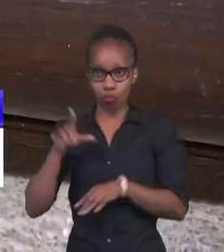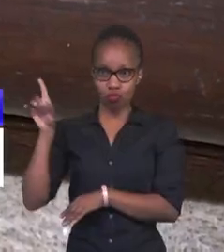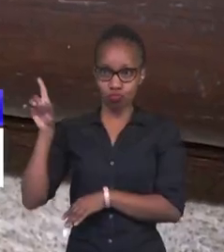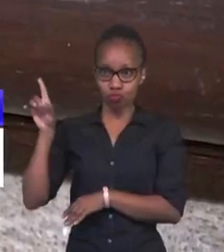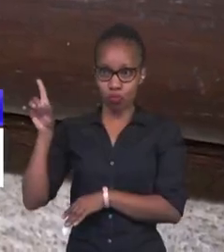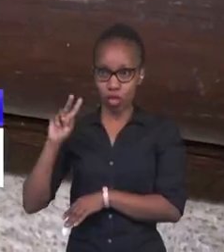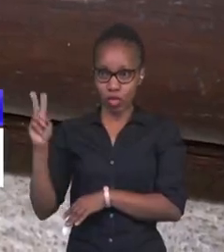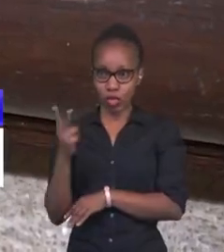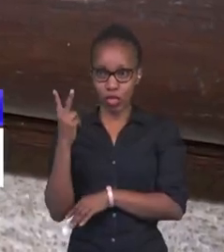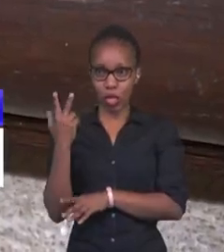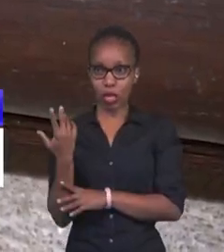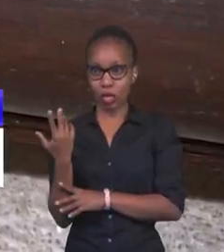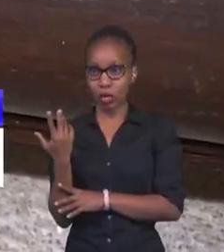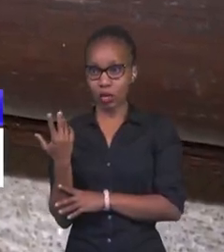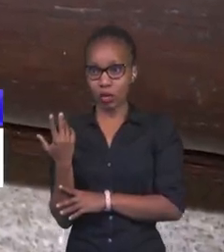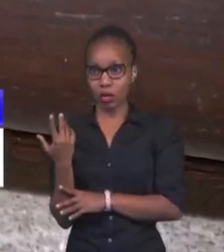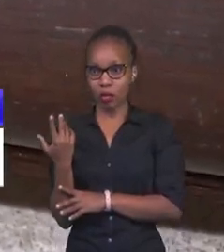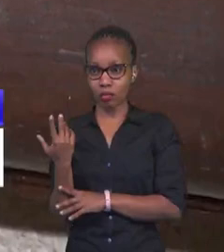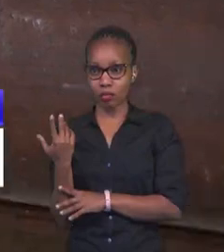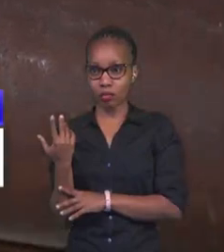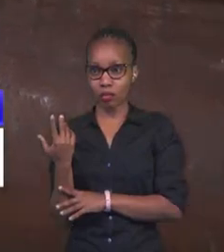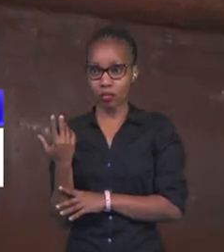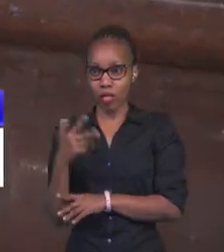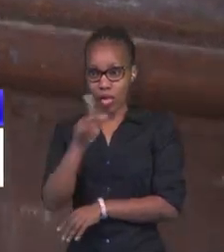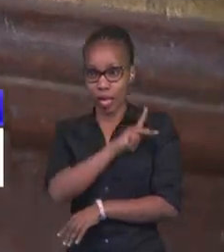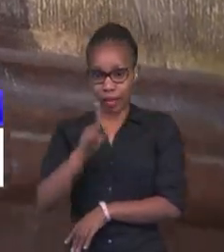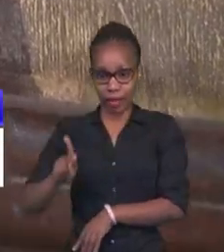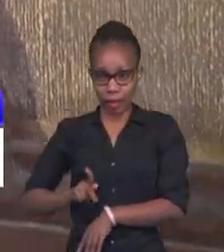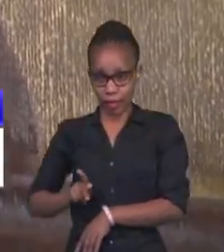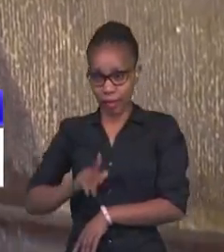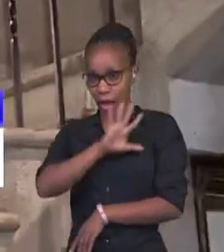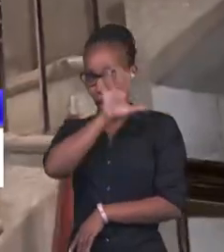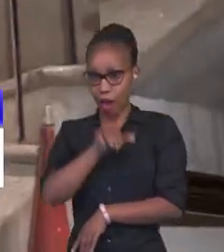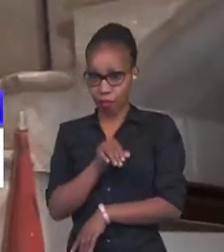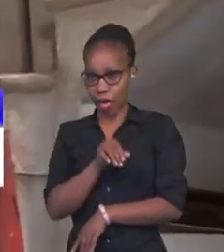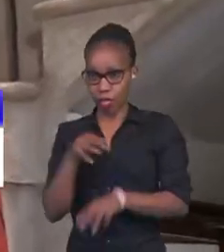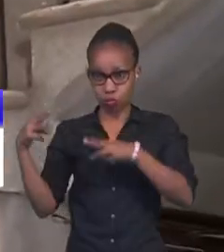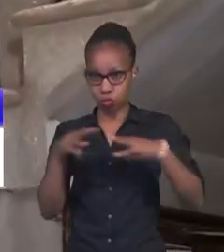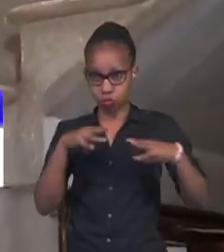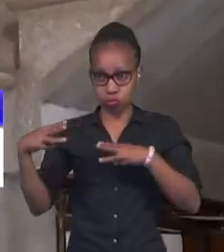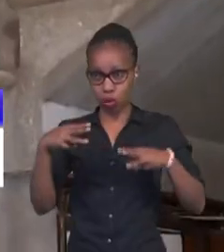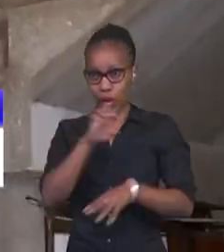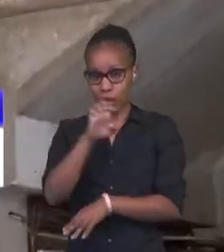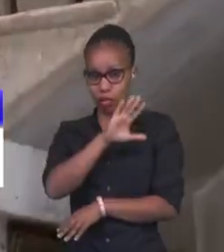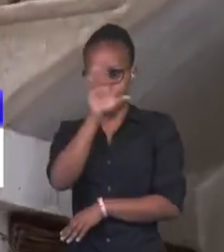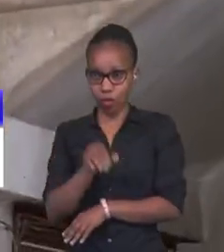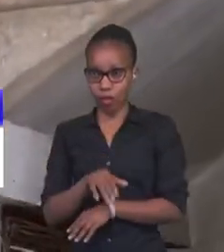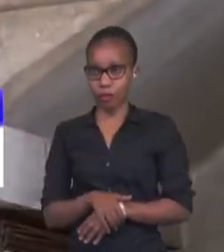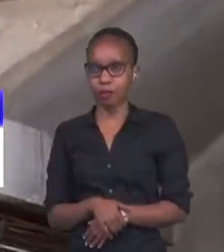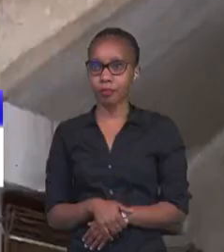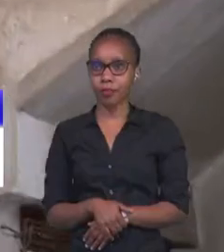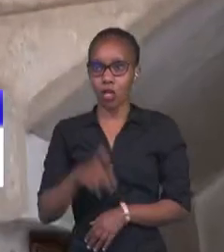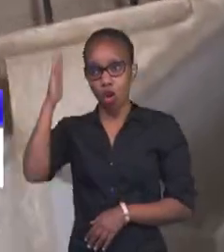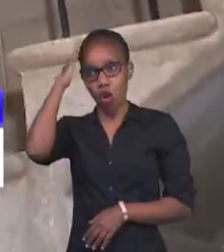2nd Division of the King's African Rifles for East Africa. We don't